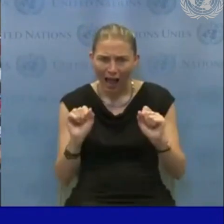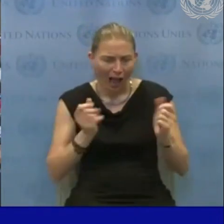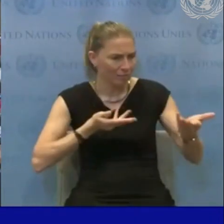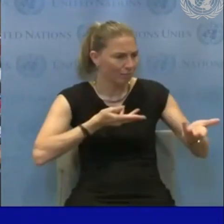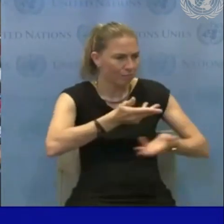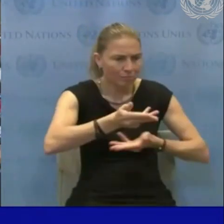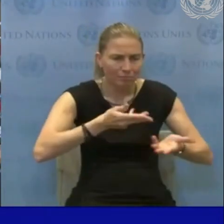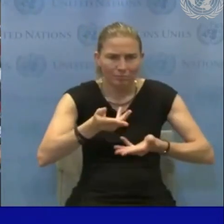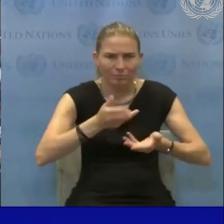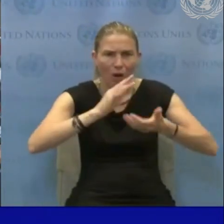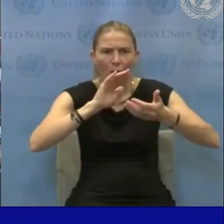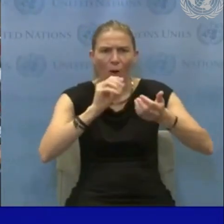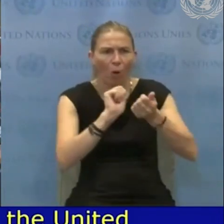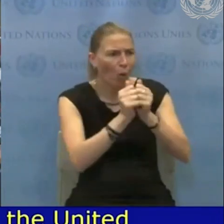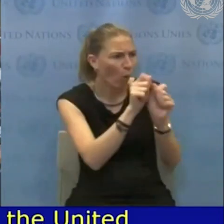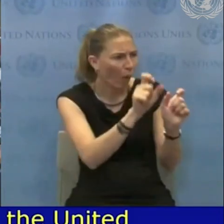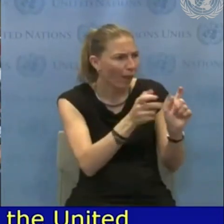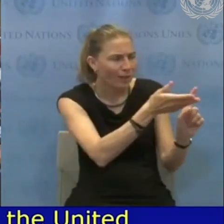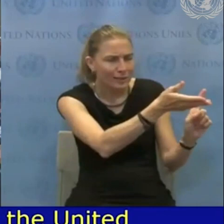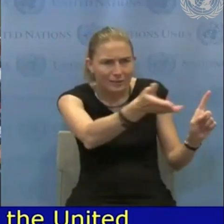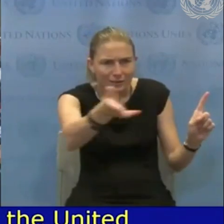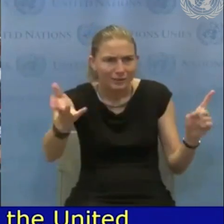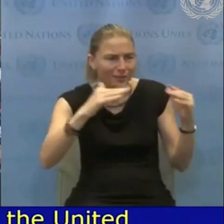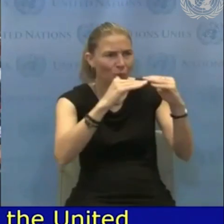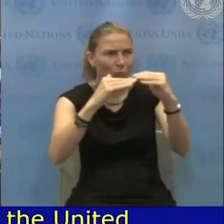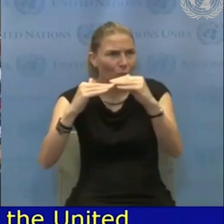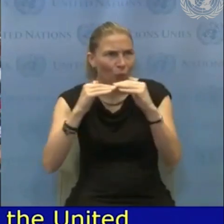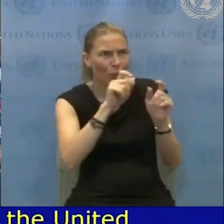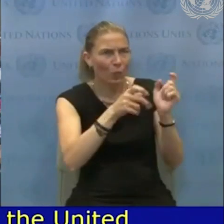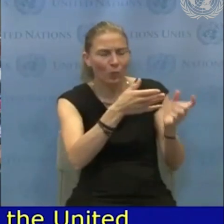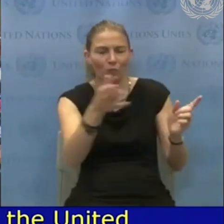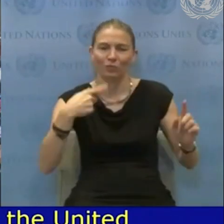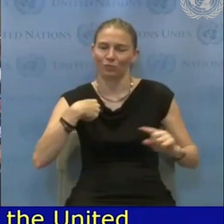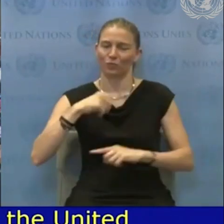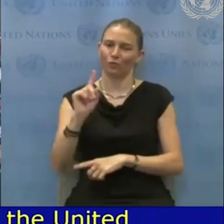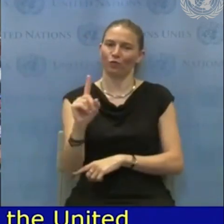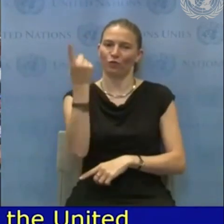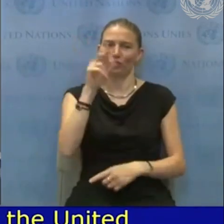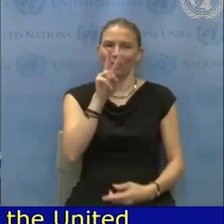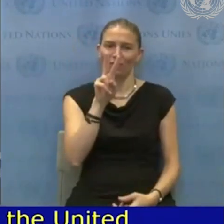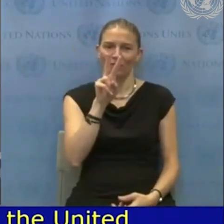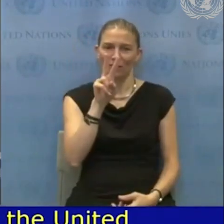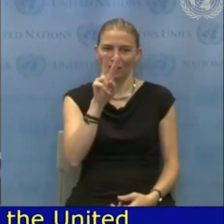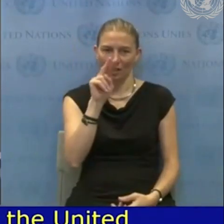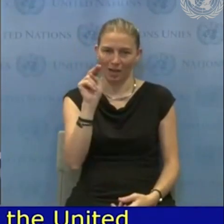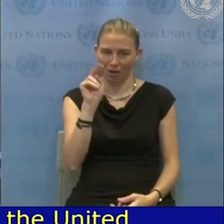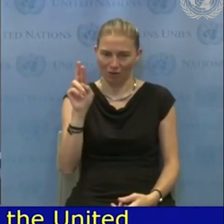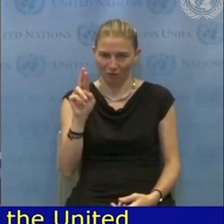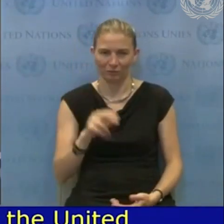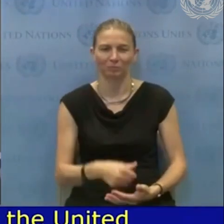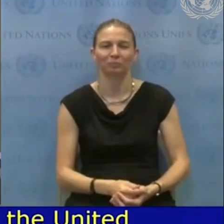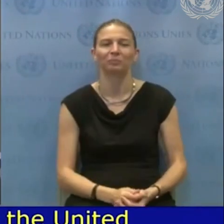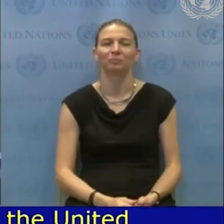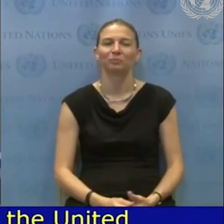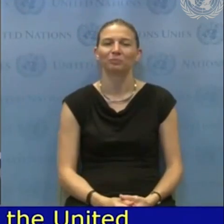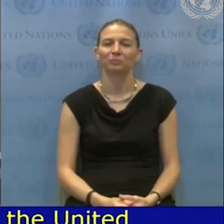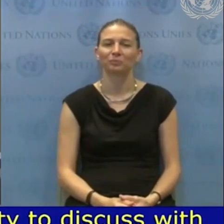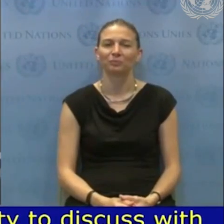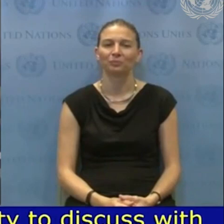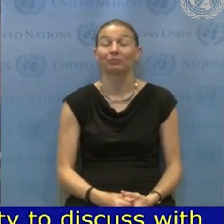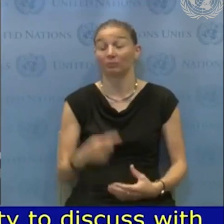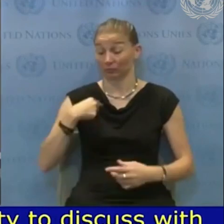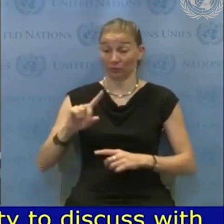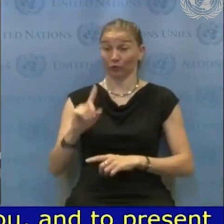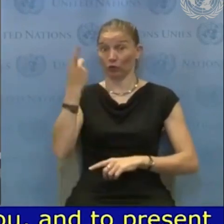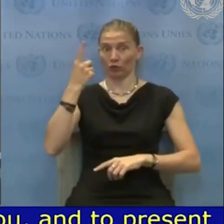to present our first Voluntary National Review. This has been a wonderful journey for us. We are, of course,